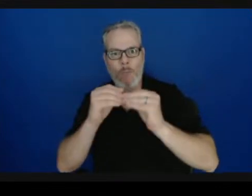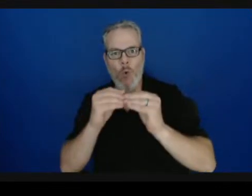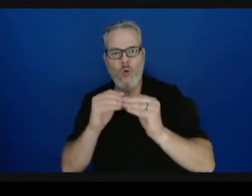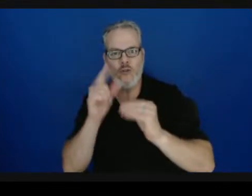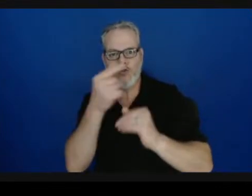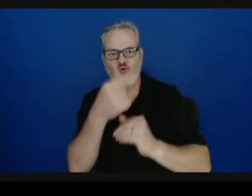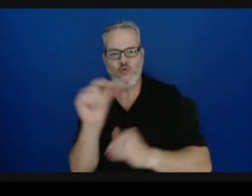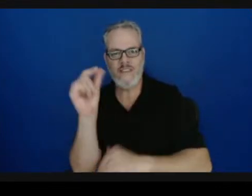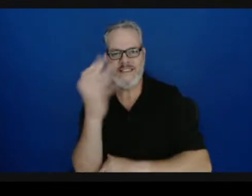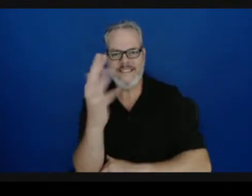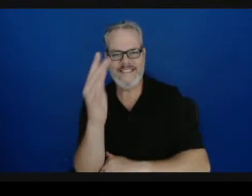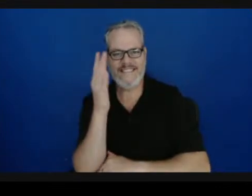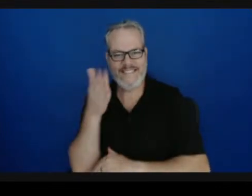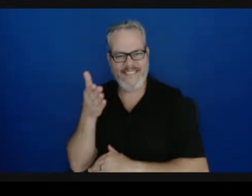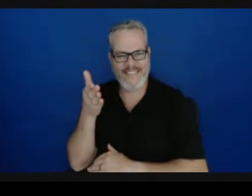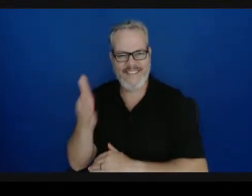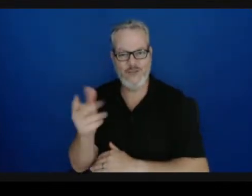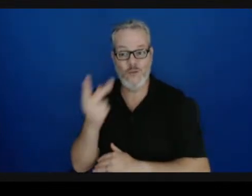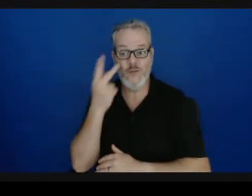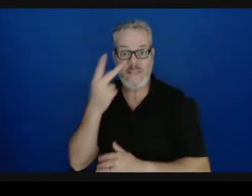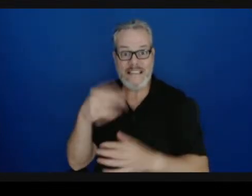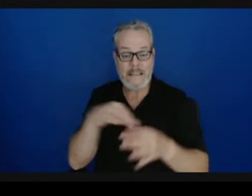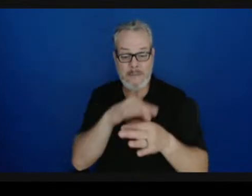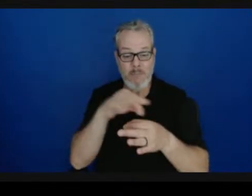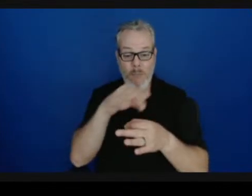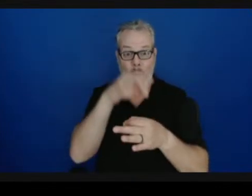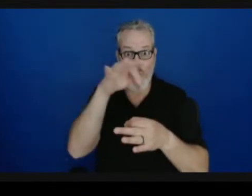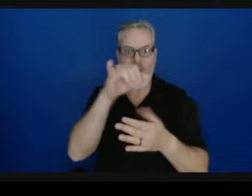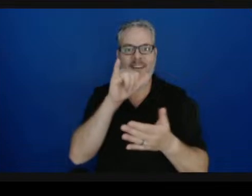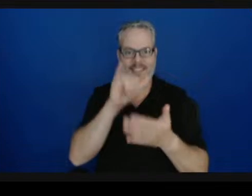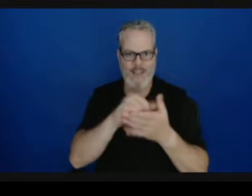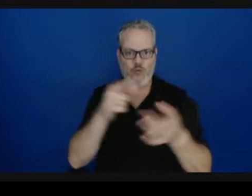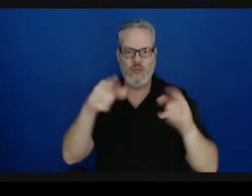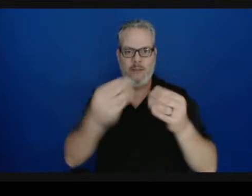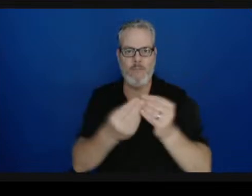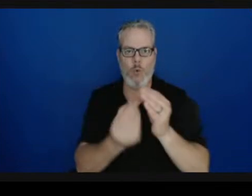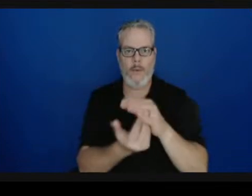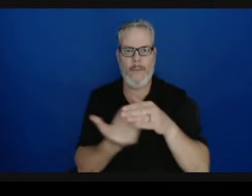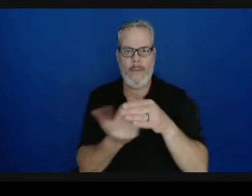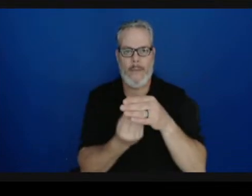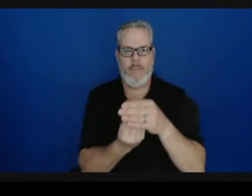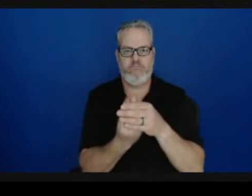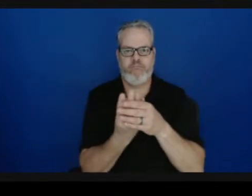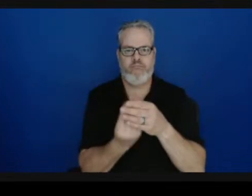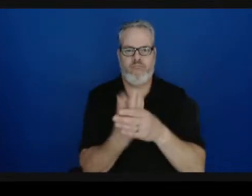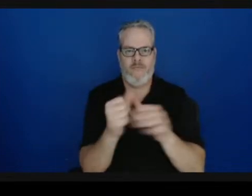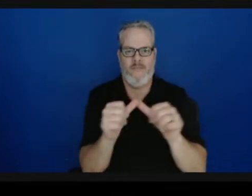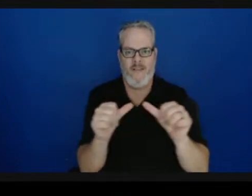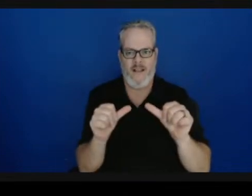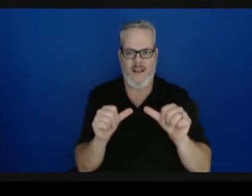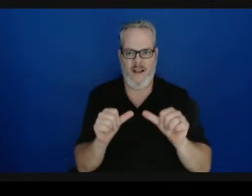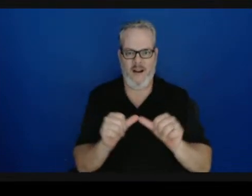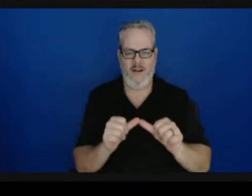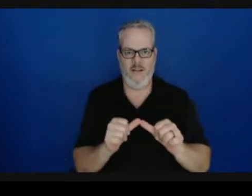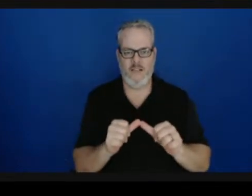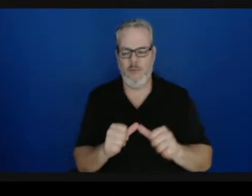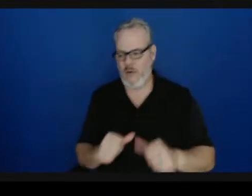well. And so when you see smoke coming up from the crater, that's likely where the lava is reaching in some of these forested areas, like down in here especially.